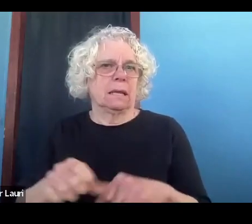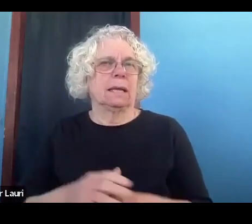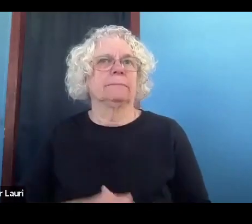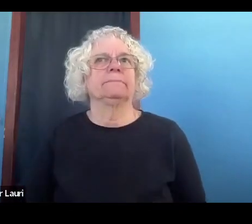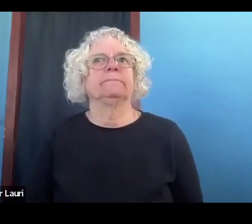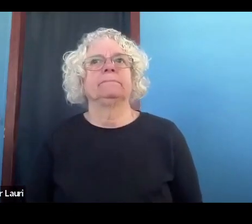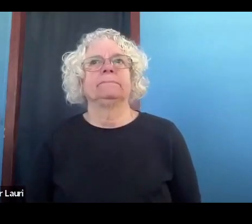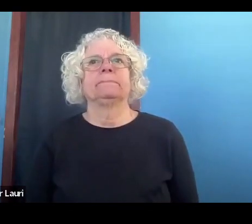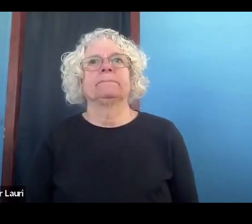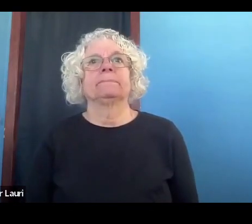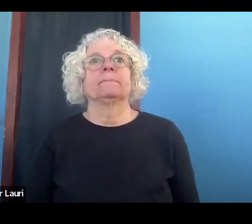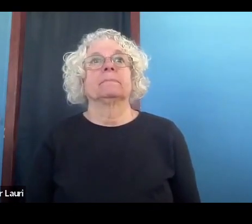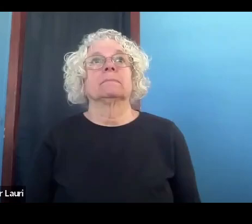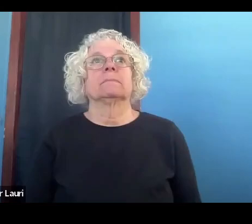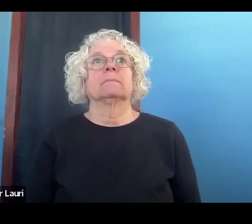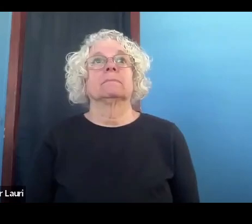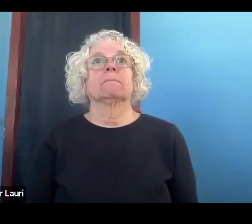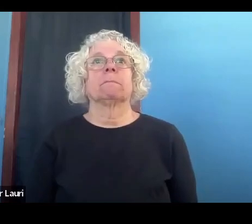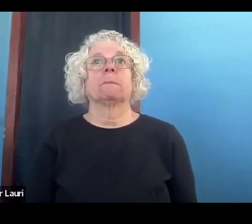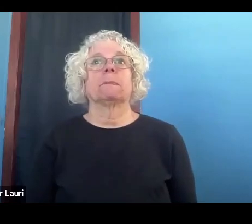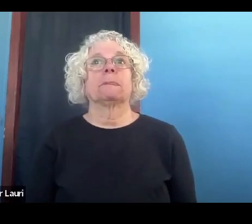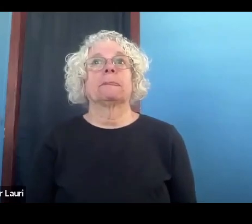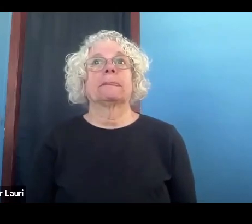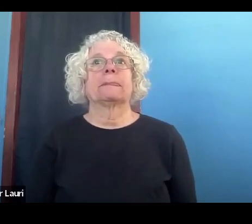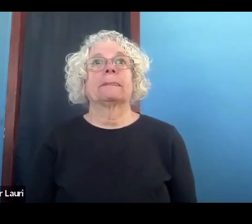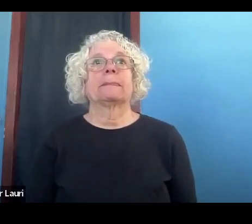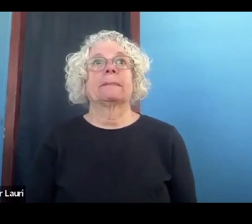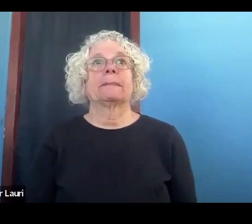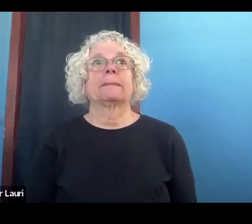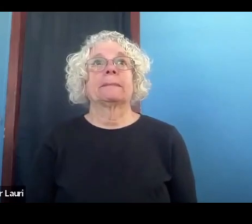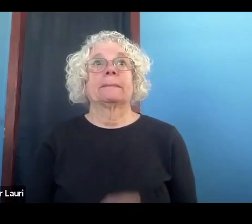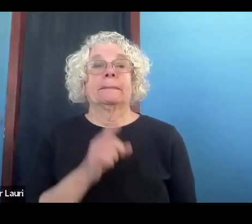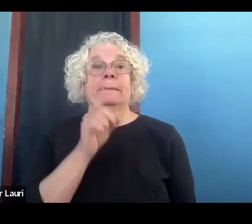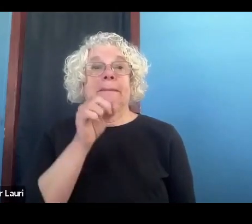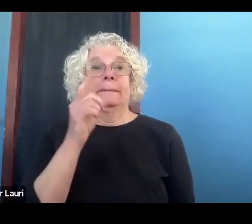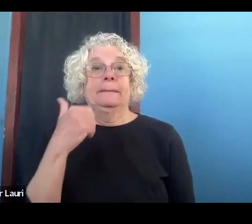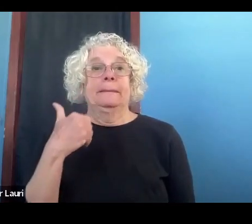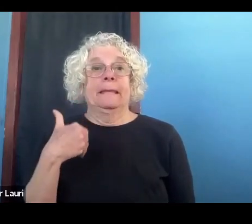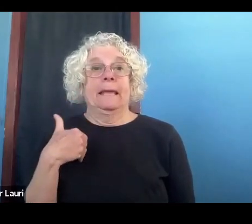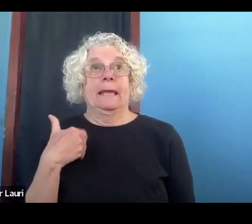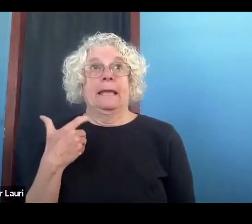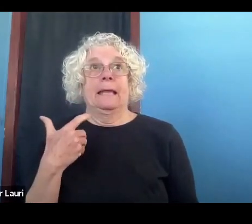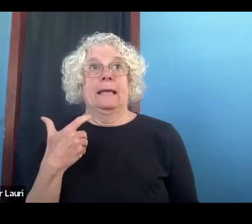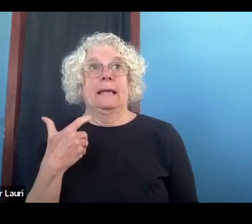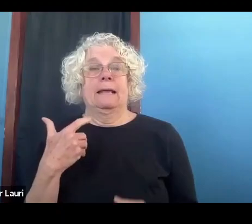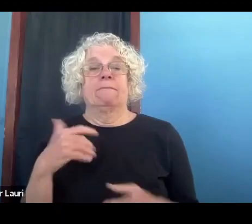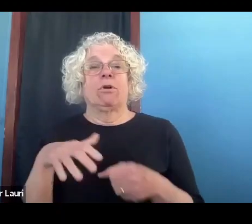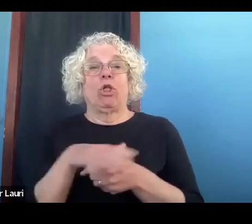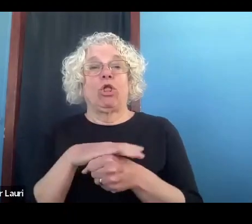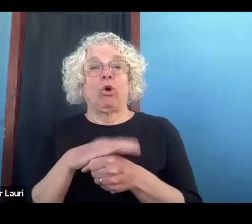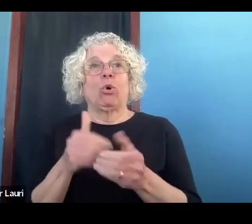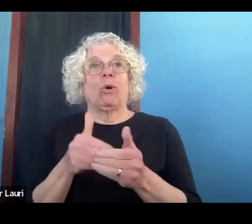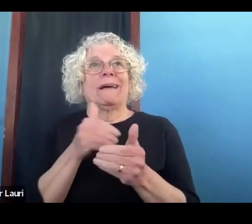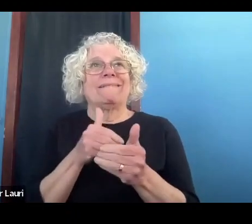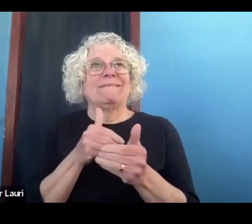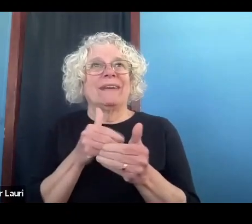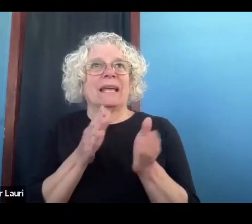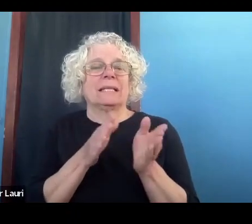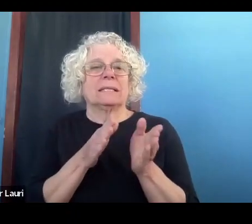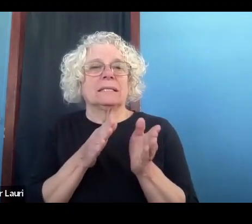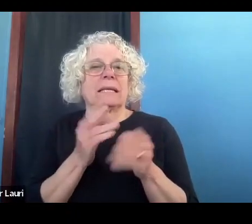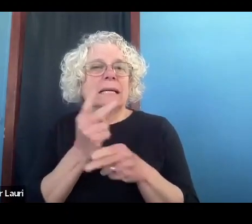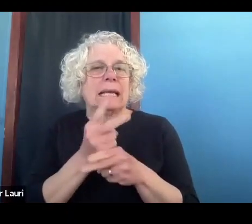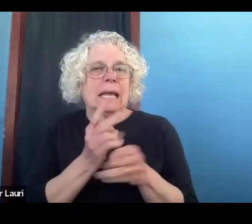Next slide, please. And then we do also have some local advanced care planning in-person events.